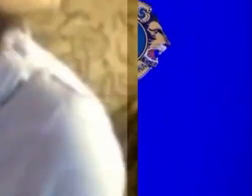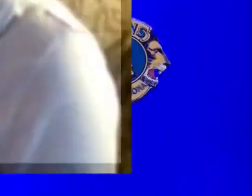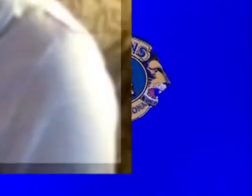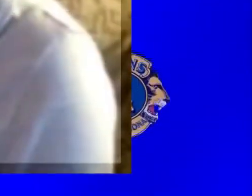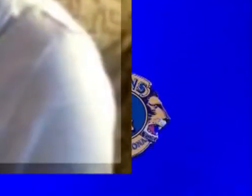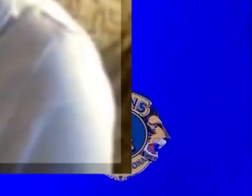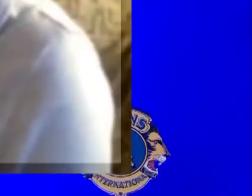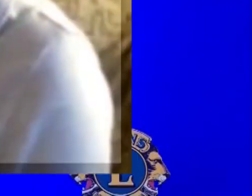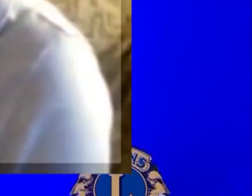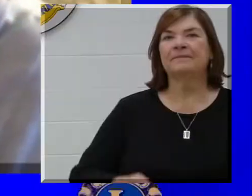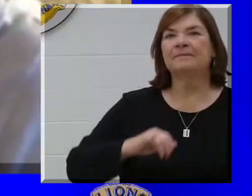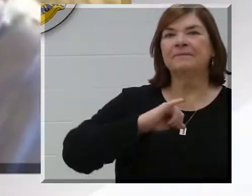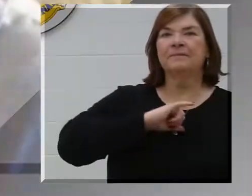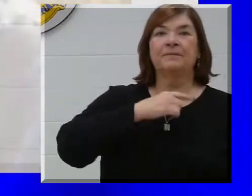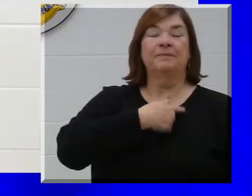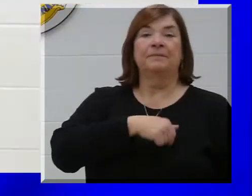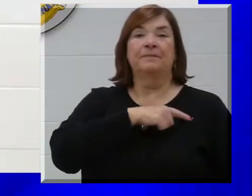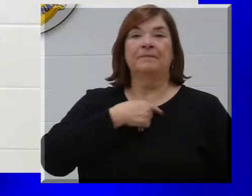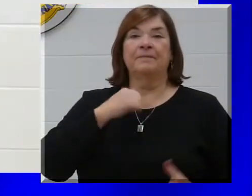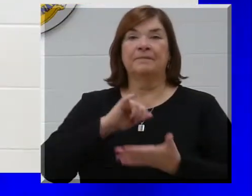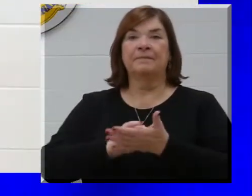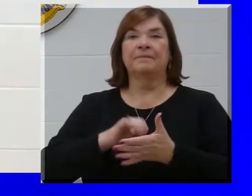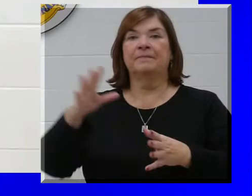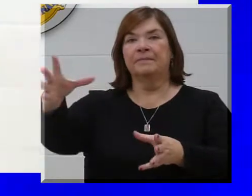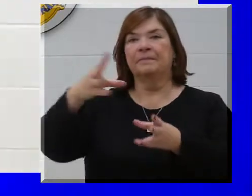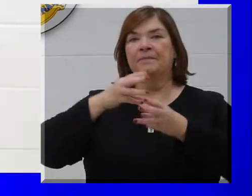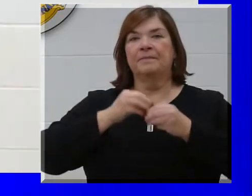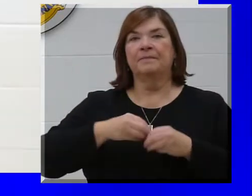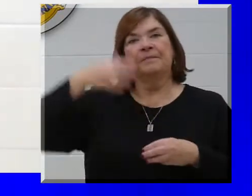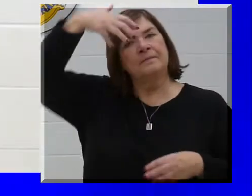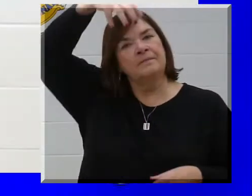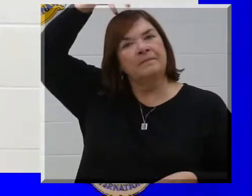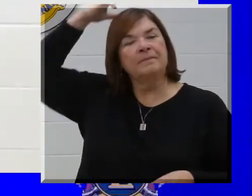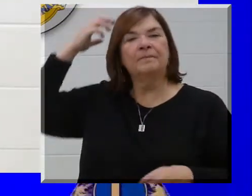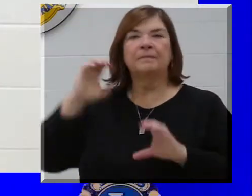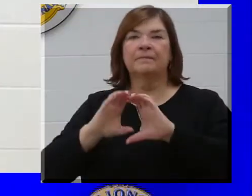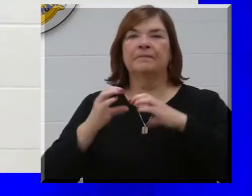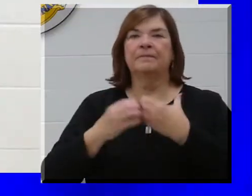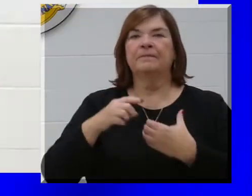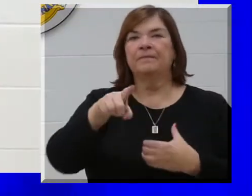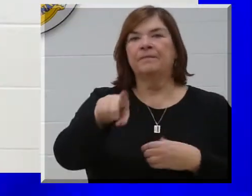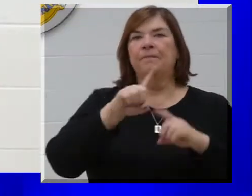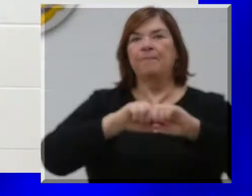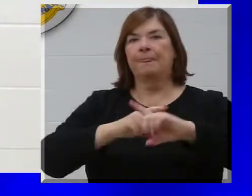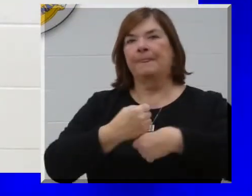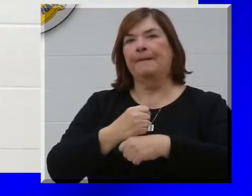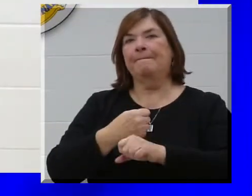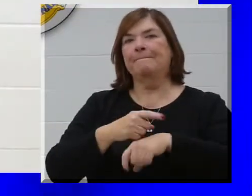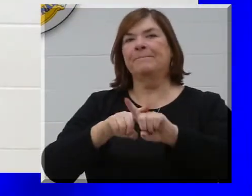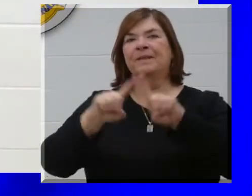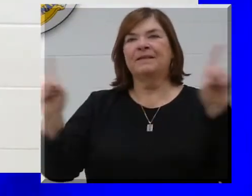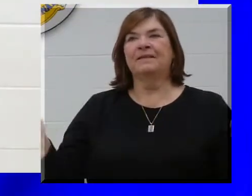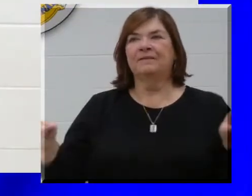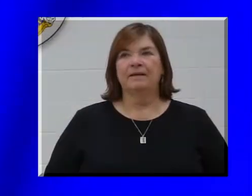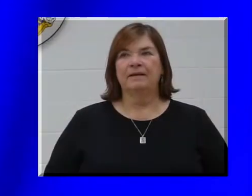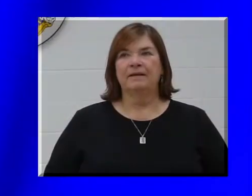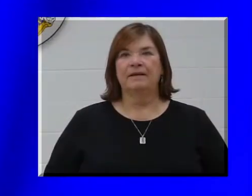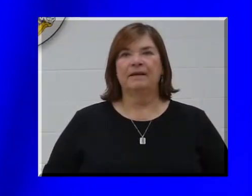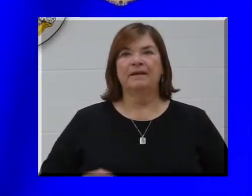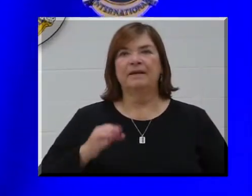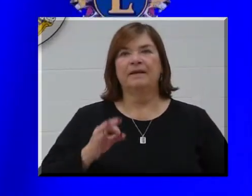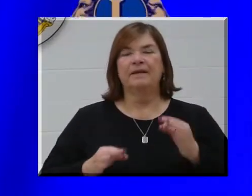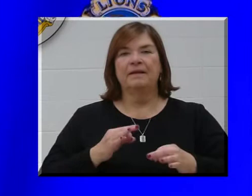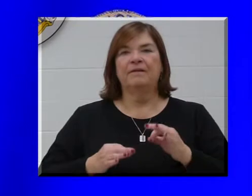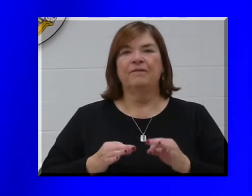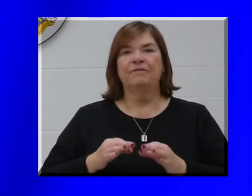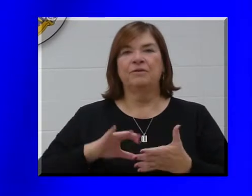We're a family of Wauconda Lions. I guarantee that by joining the Wauconda Lions Club, you will make a difference in the world, and you will have fun doing it.